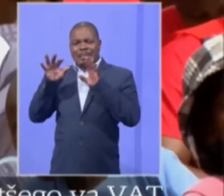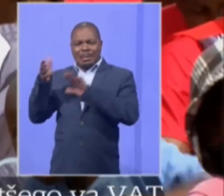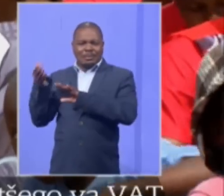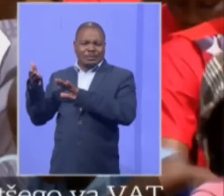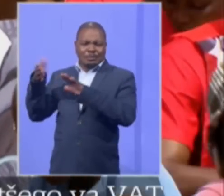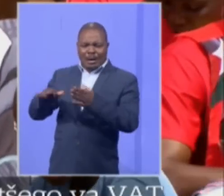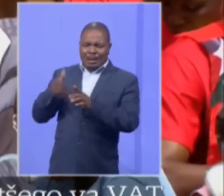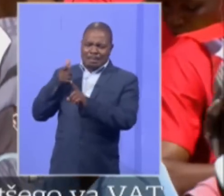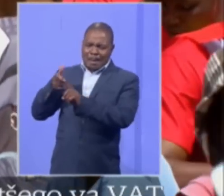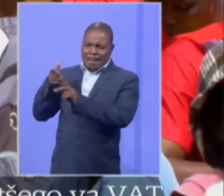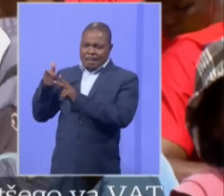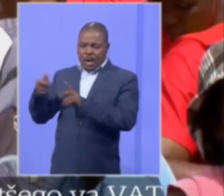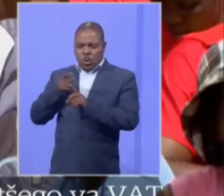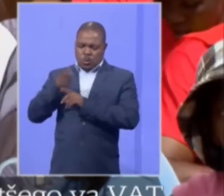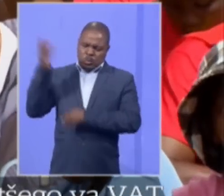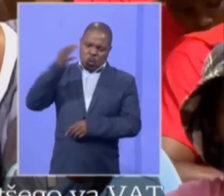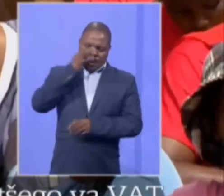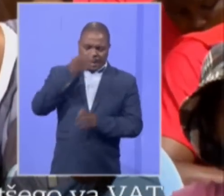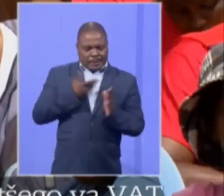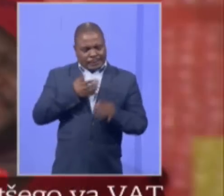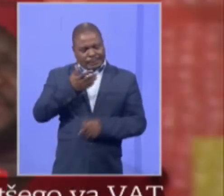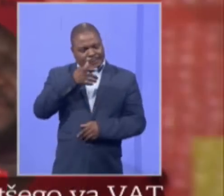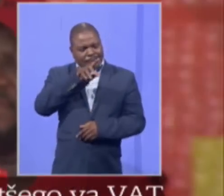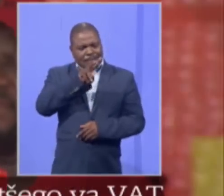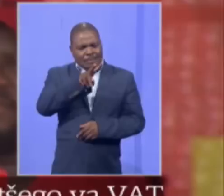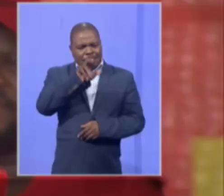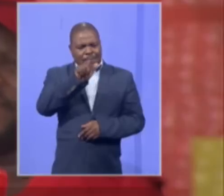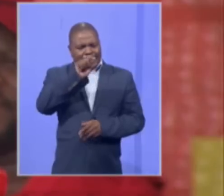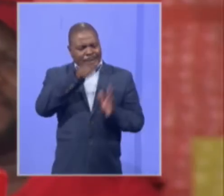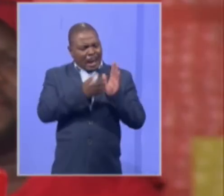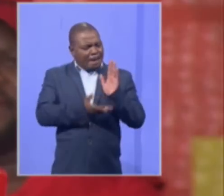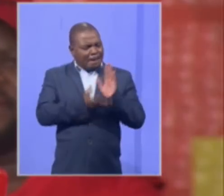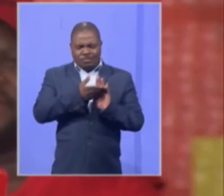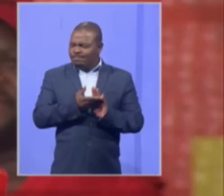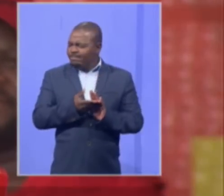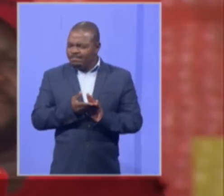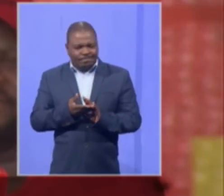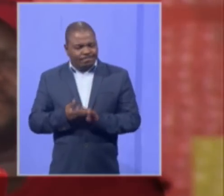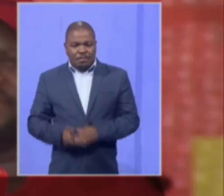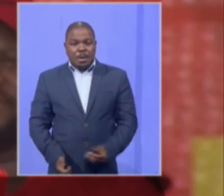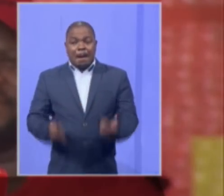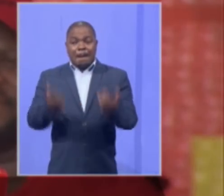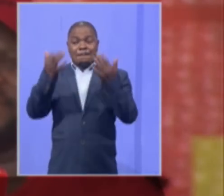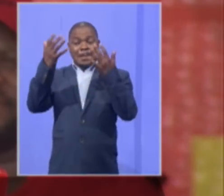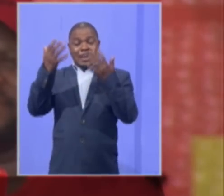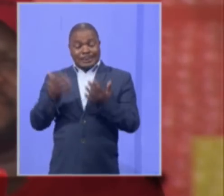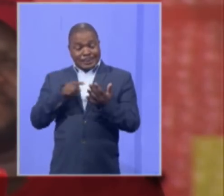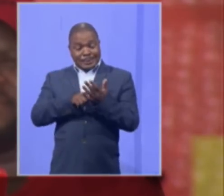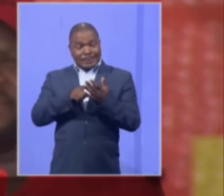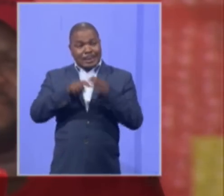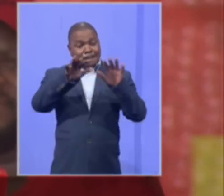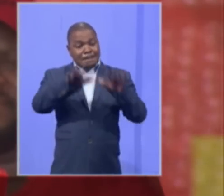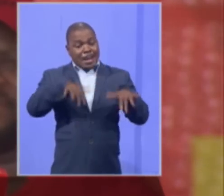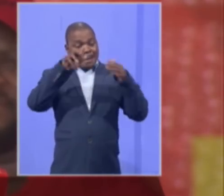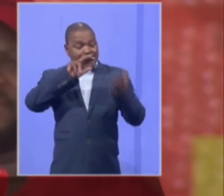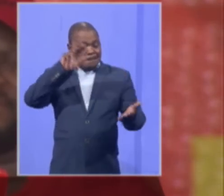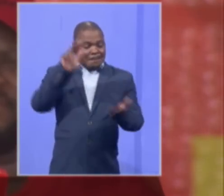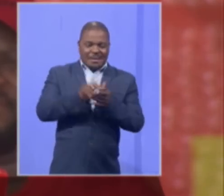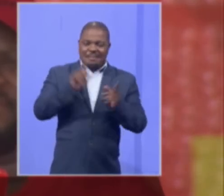metše mare go tlhatlošwa ga motšhelo. That budget for the first time will not be passed by Parliament